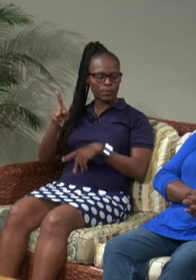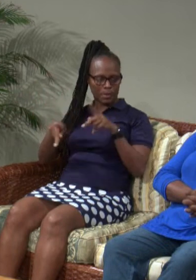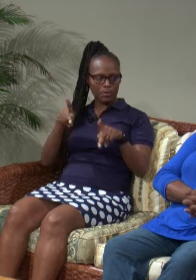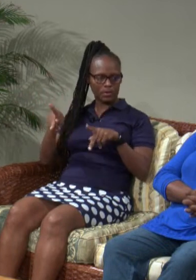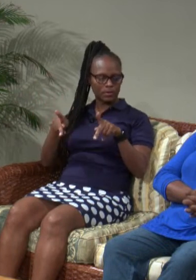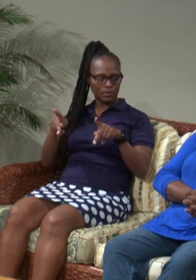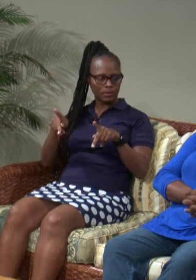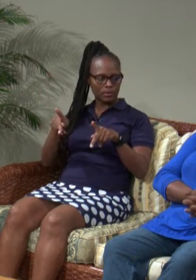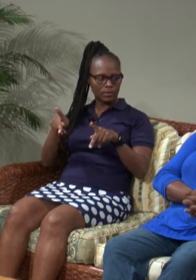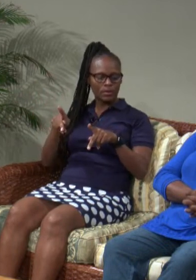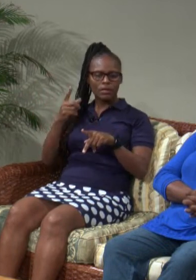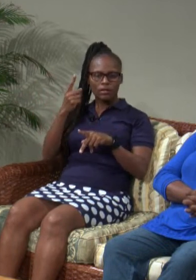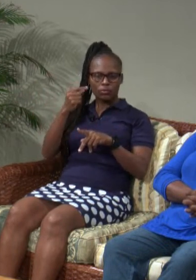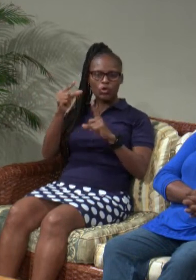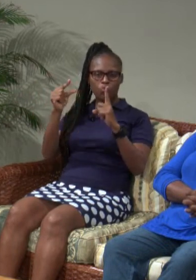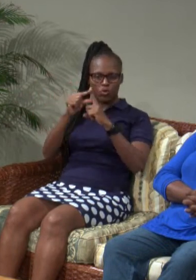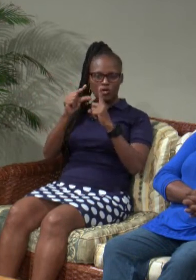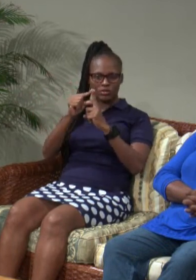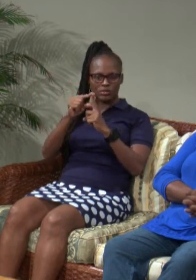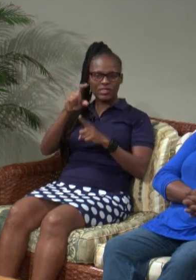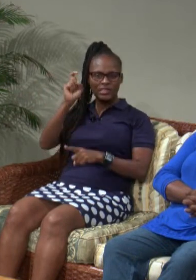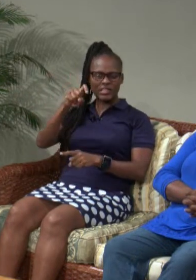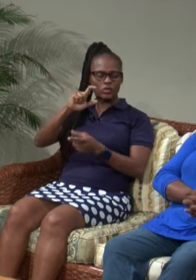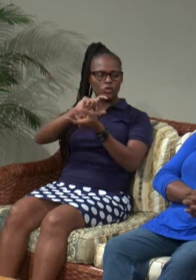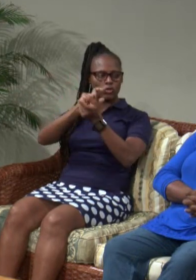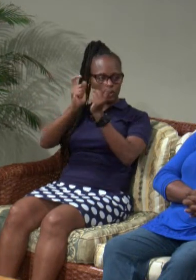for the news, we need